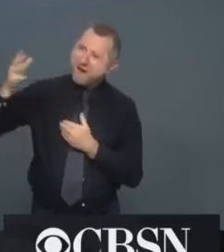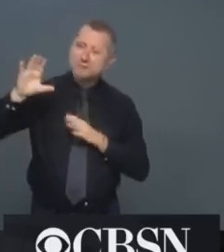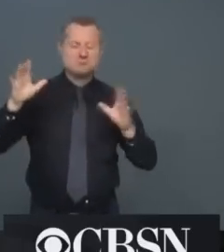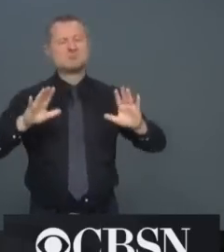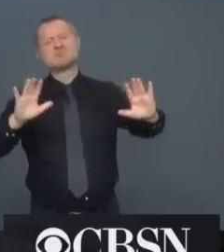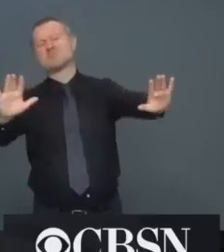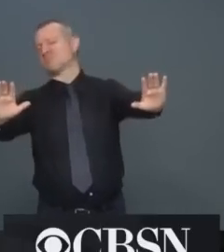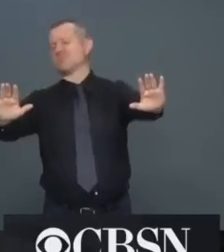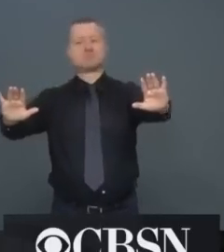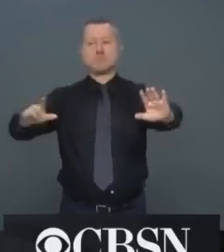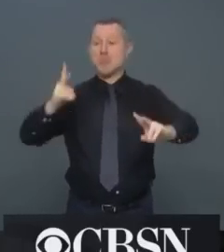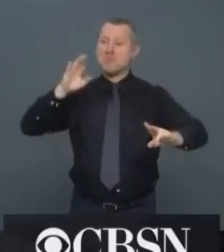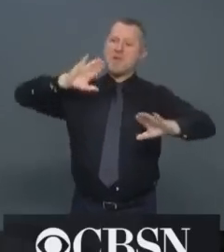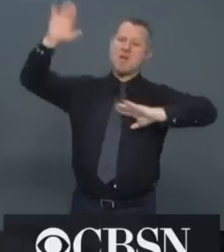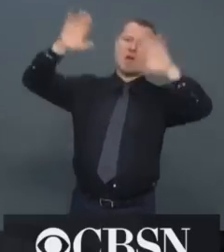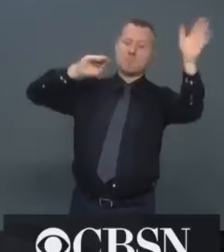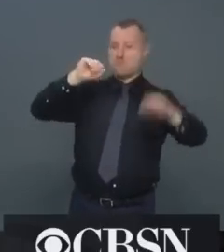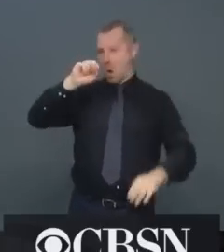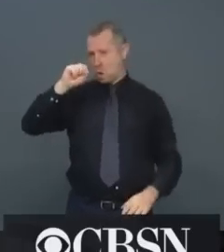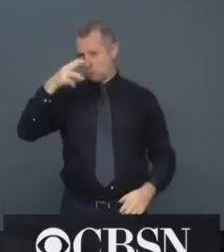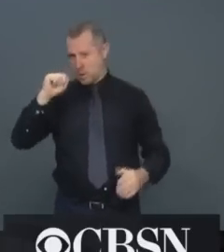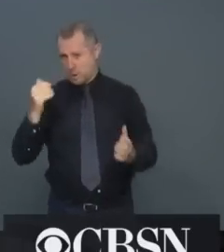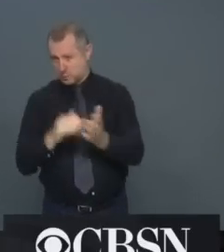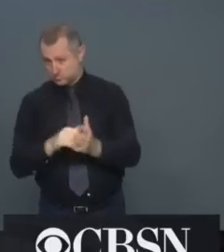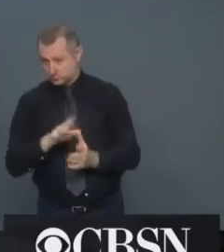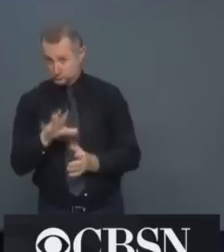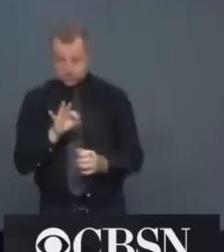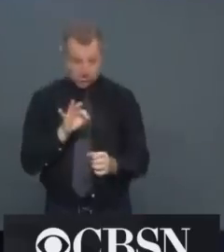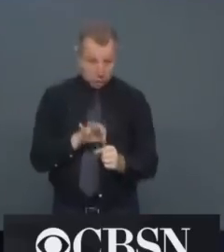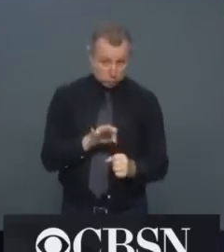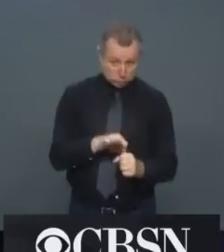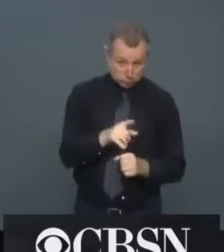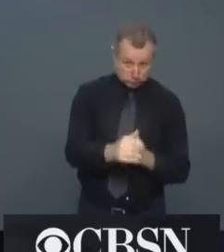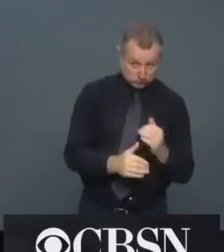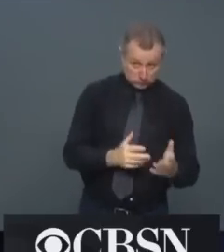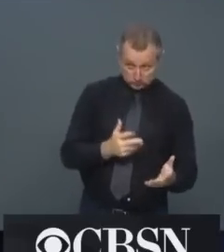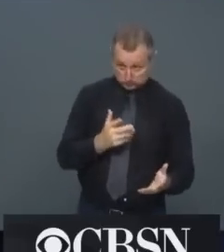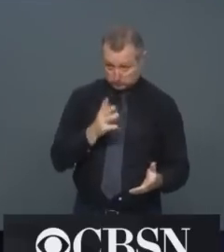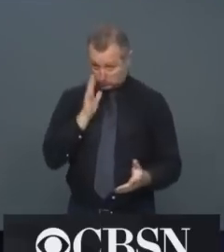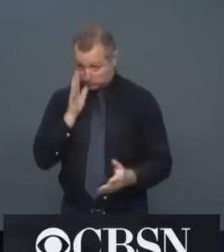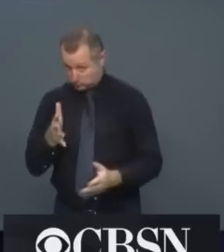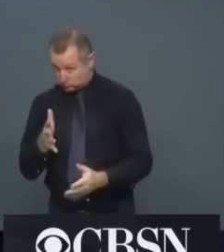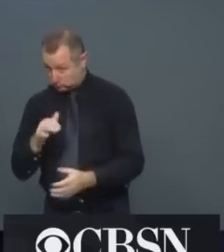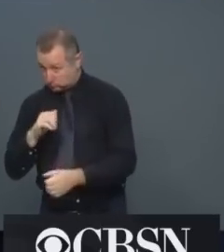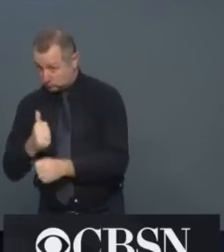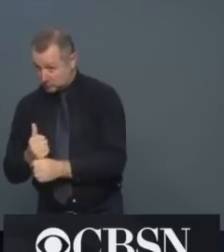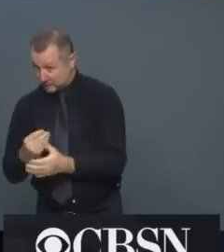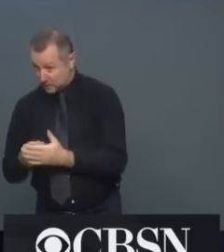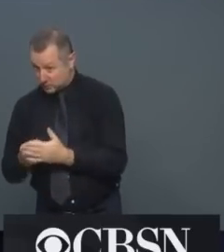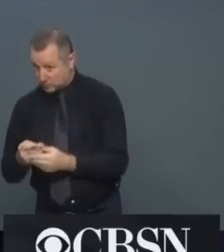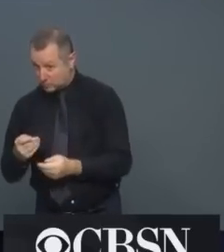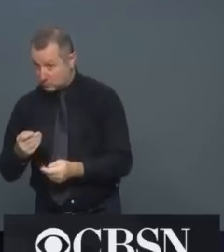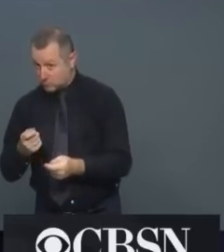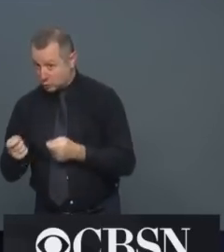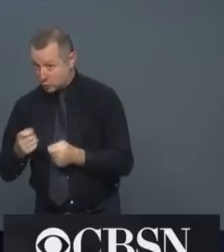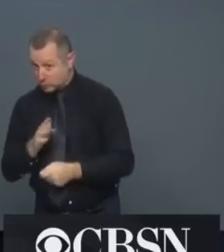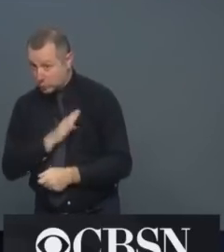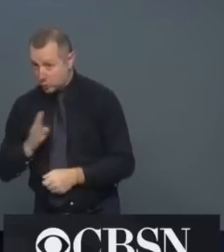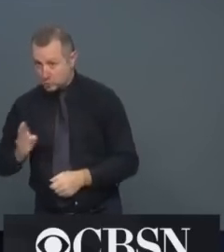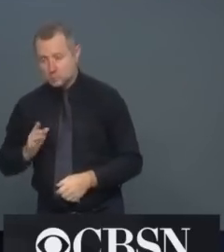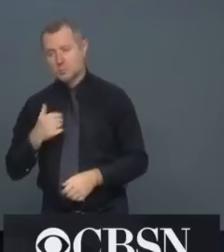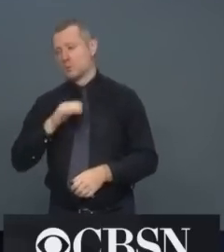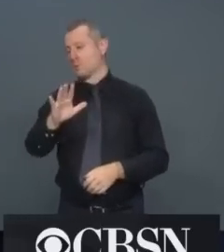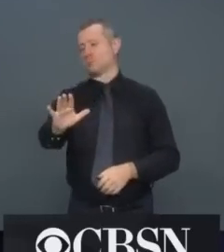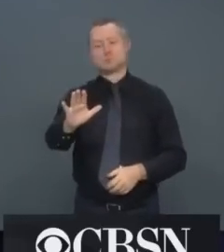appoint a financial control board for New York City? I am not bargaining against myself, and I am not giving up